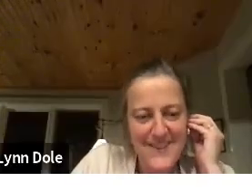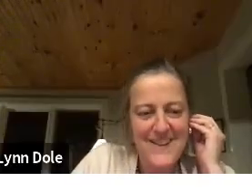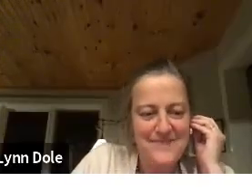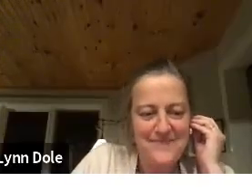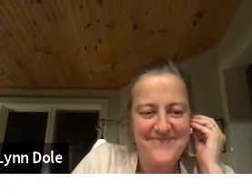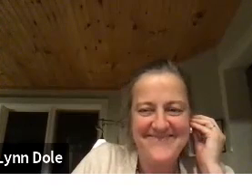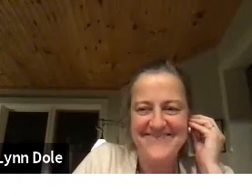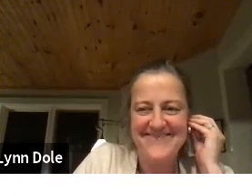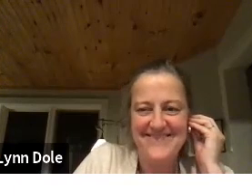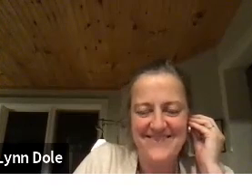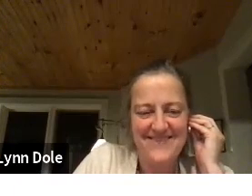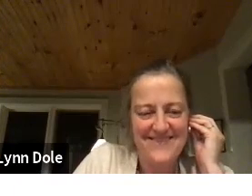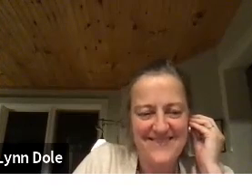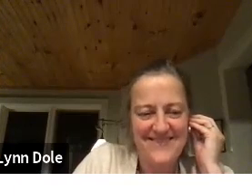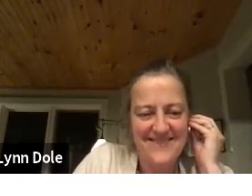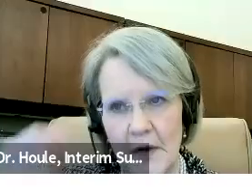here.